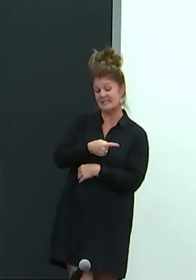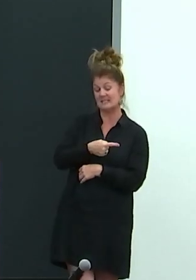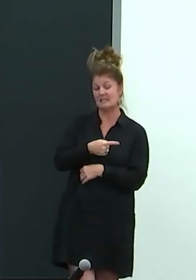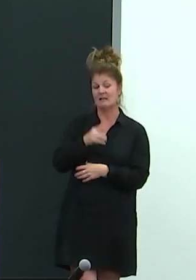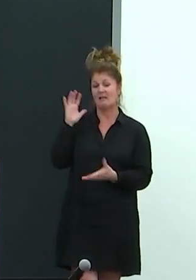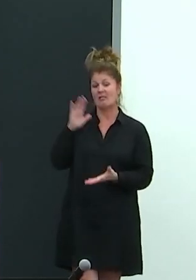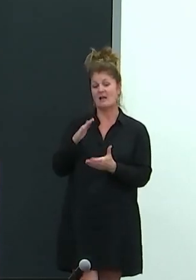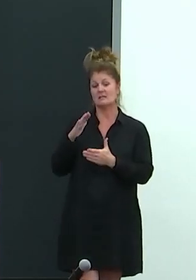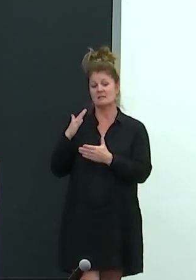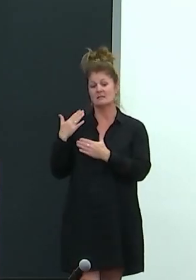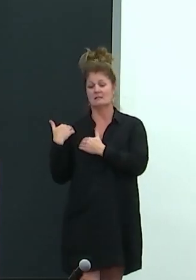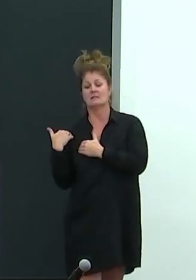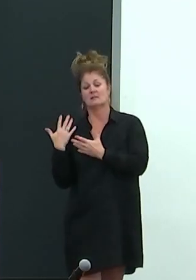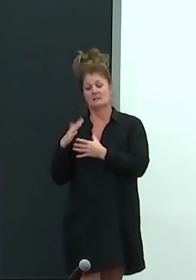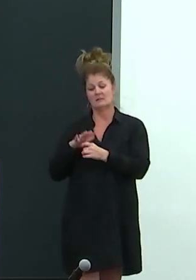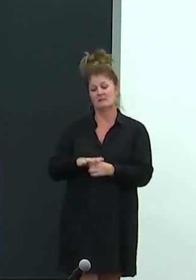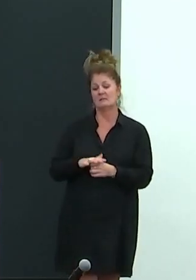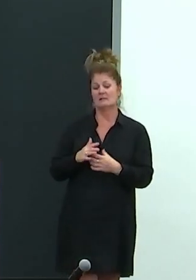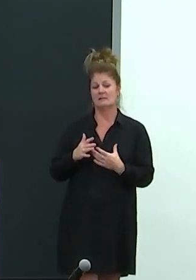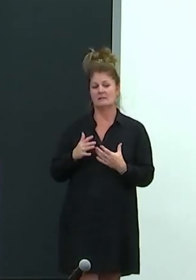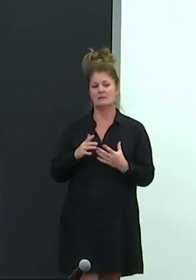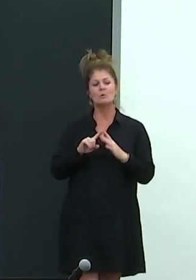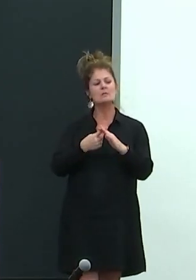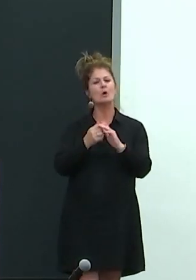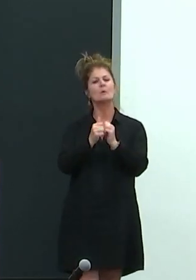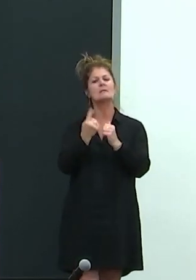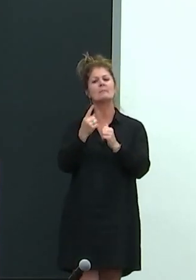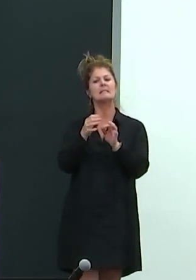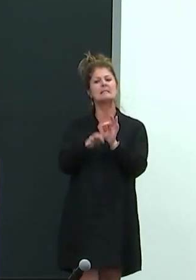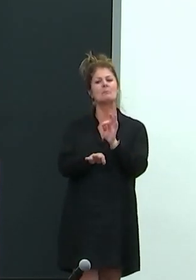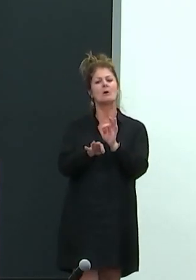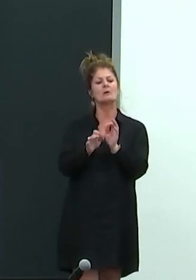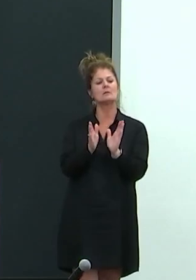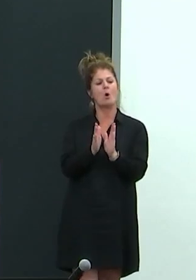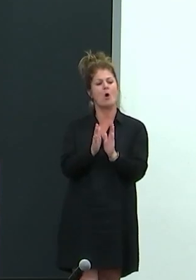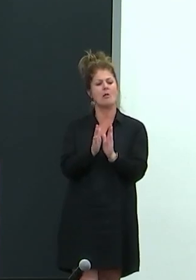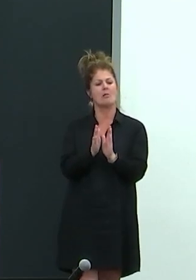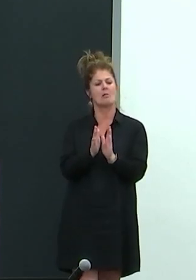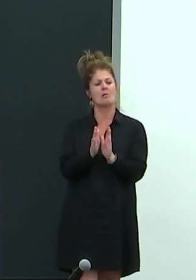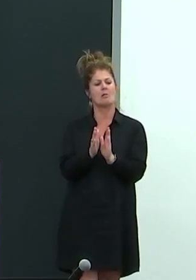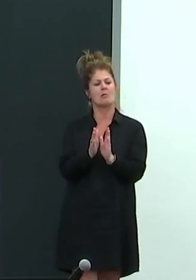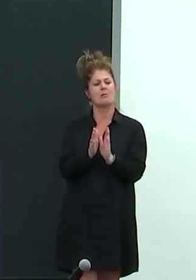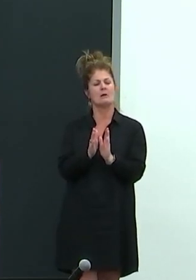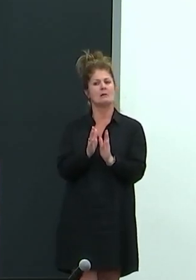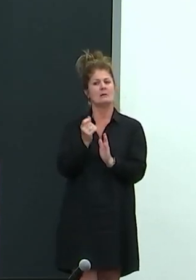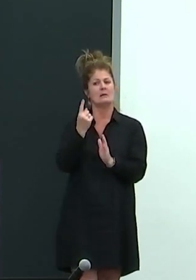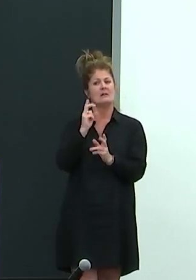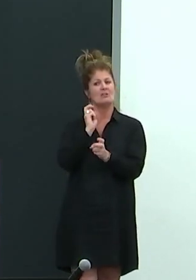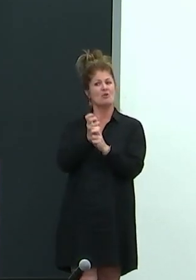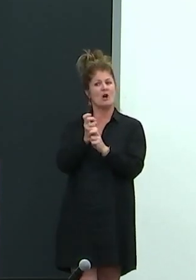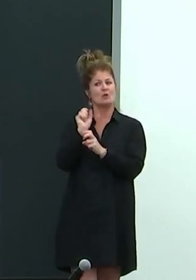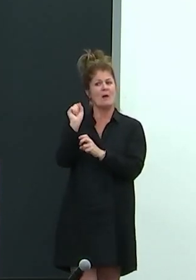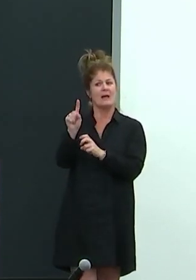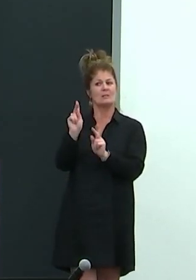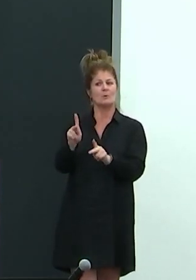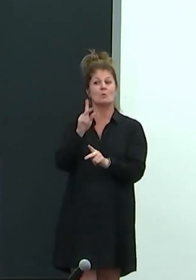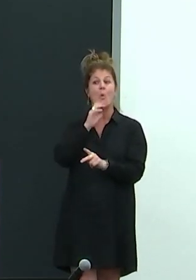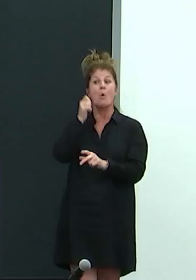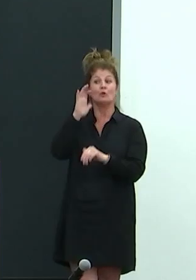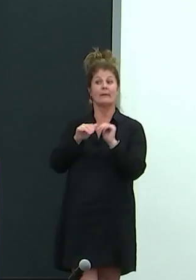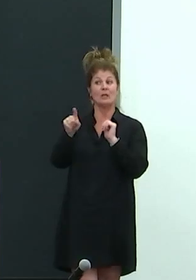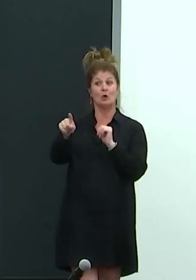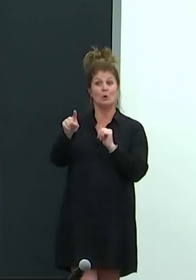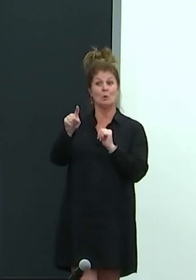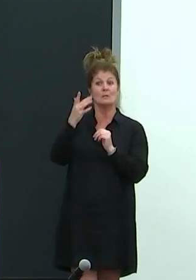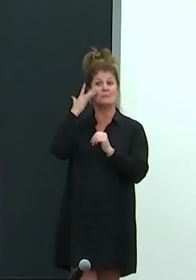thinking about something small you can start with, because it's kind of hard to ask someone like older than you and wiser than you